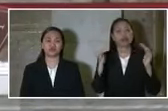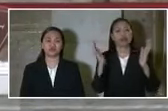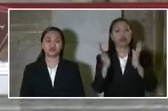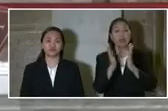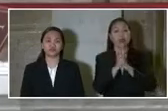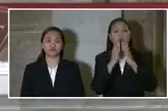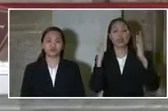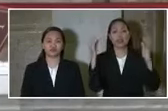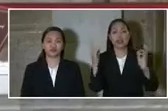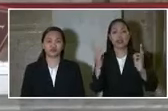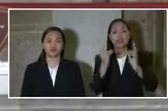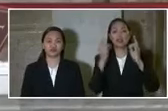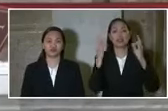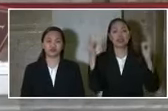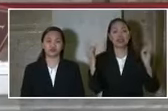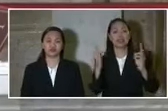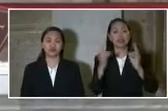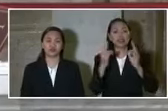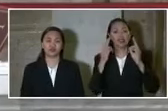kaitaasan.